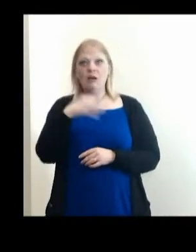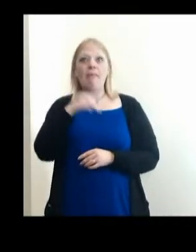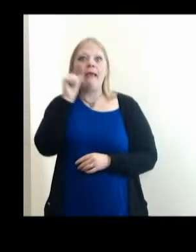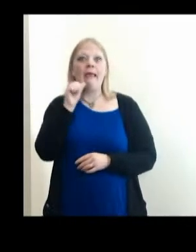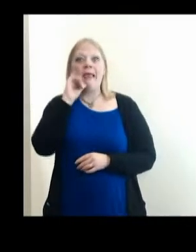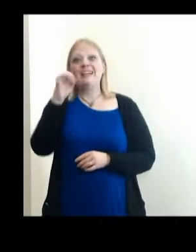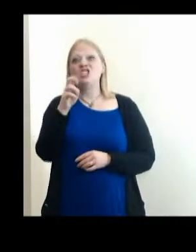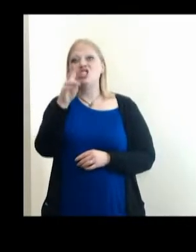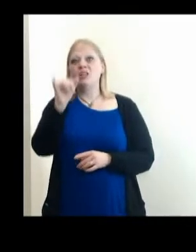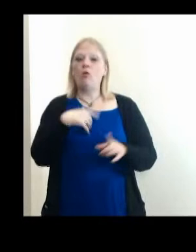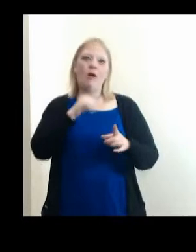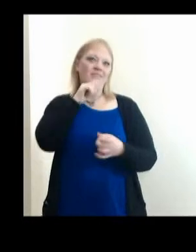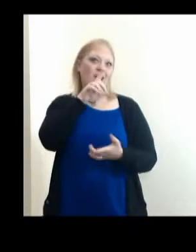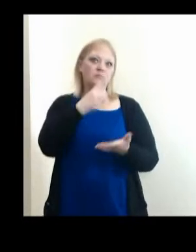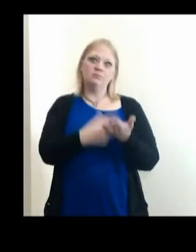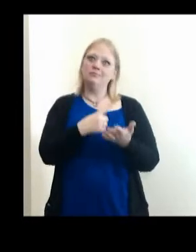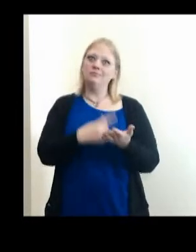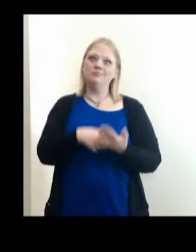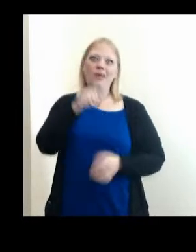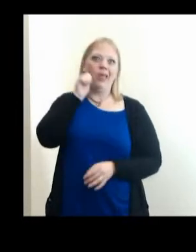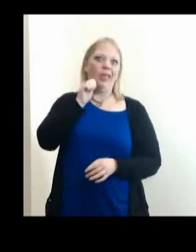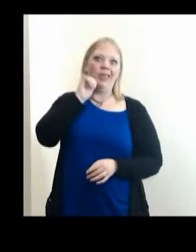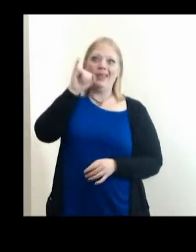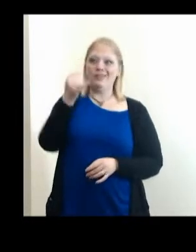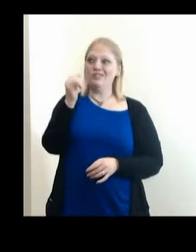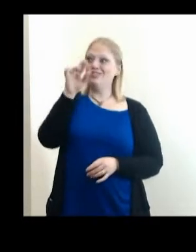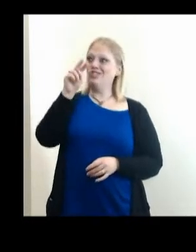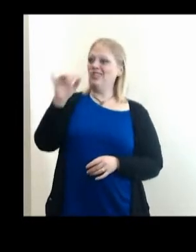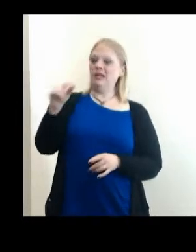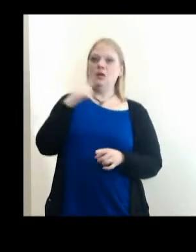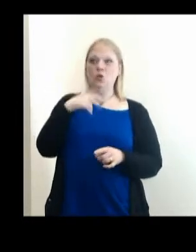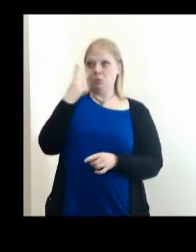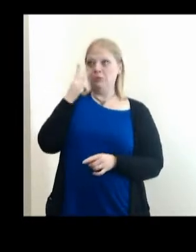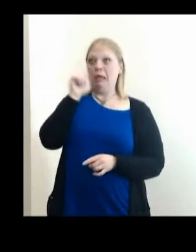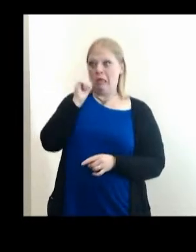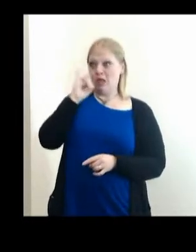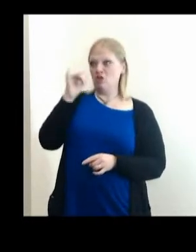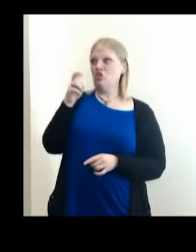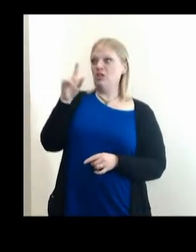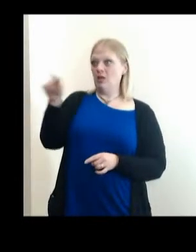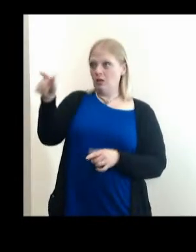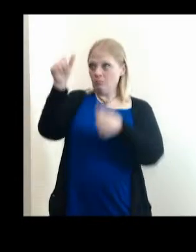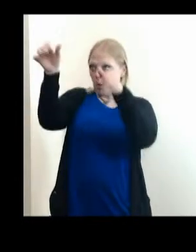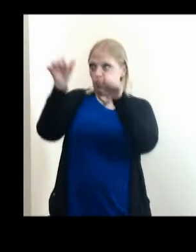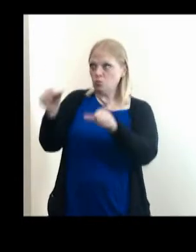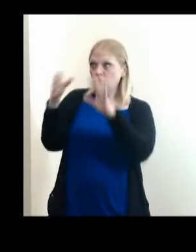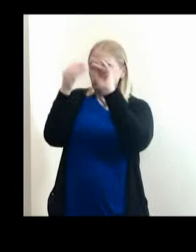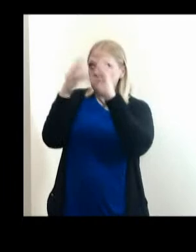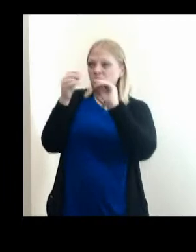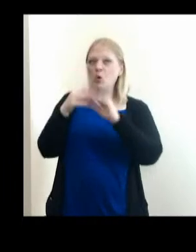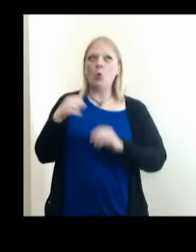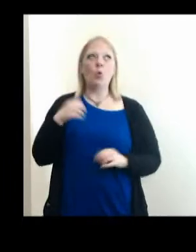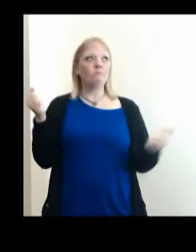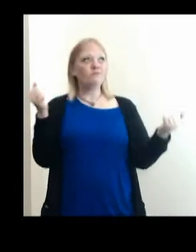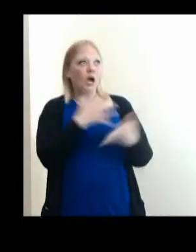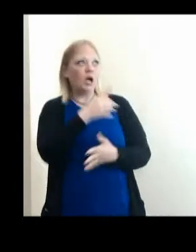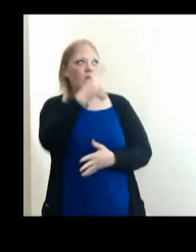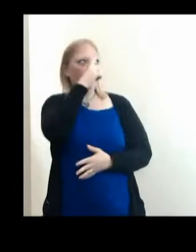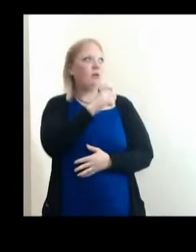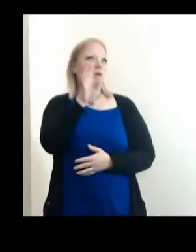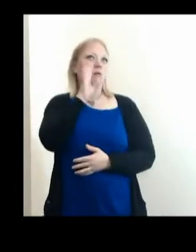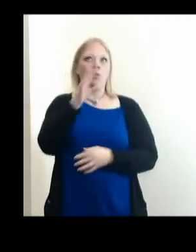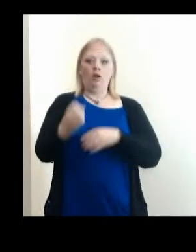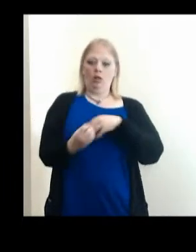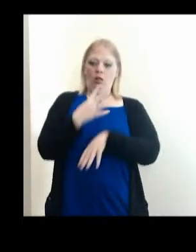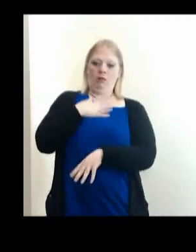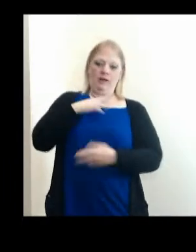posts it, haven't talked about Aunt Jenny in a while, but if Aunt Jenny posts on Facebook that she's afraid to get the vaccine because it's going to